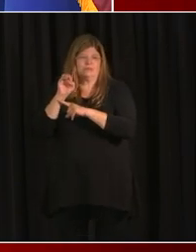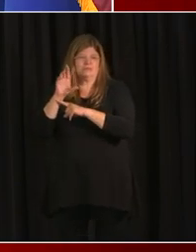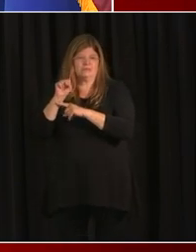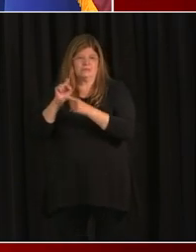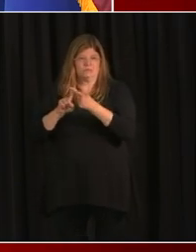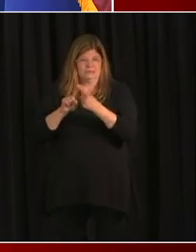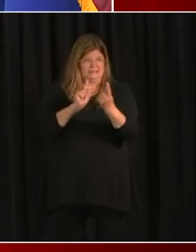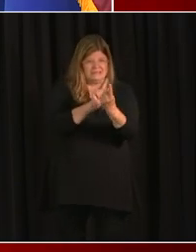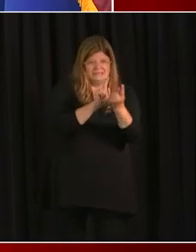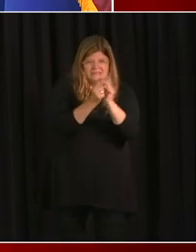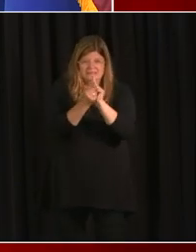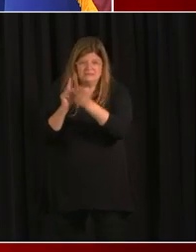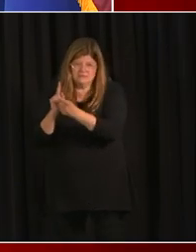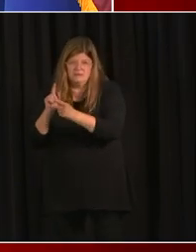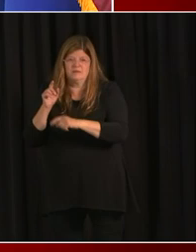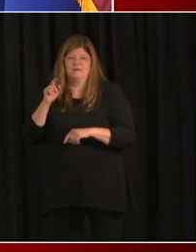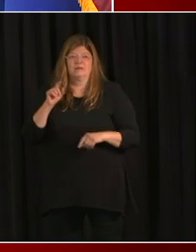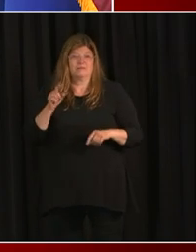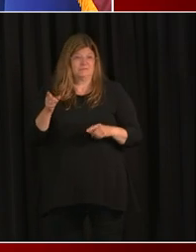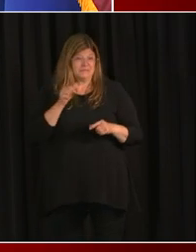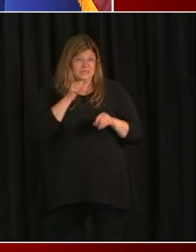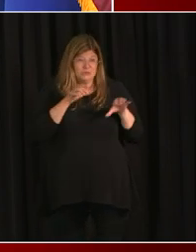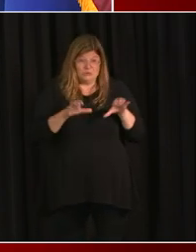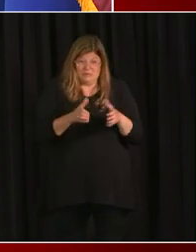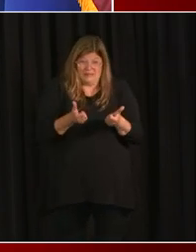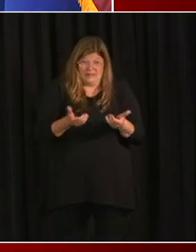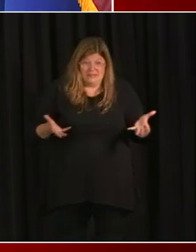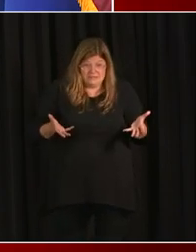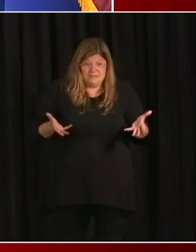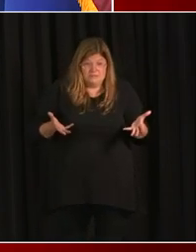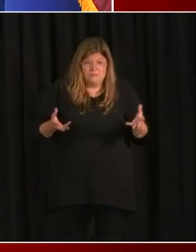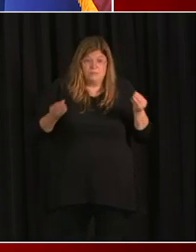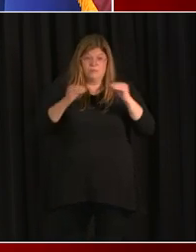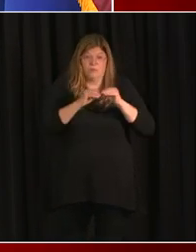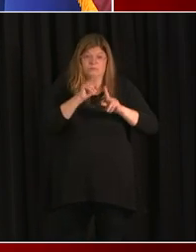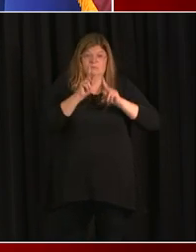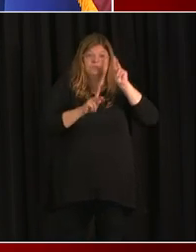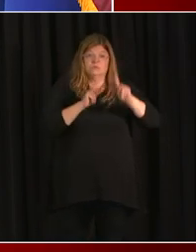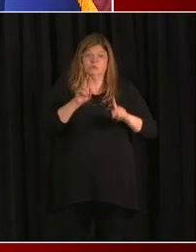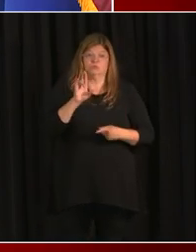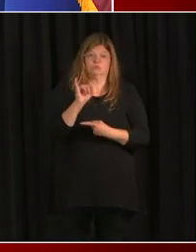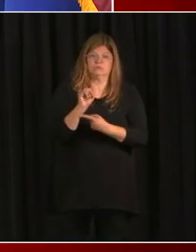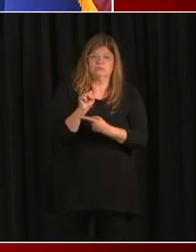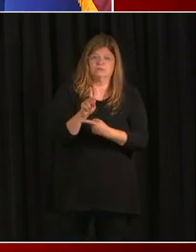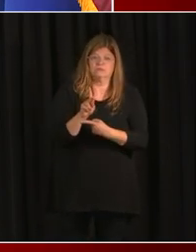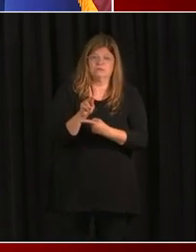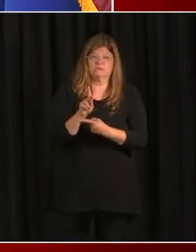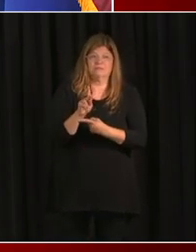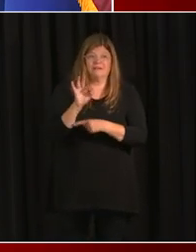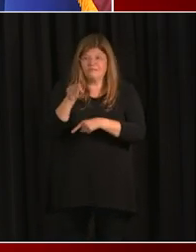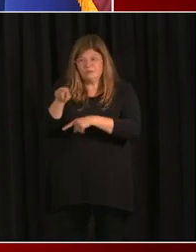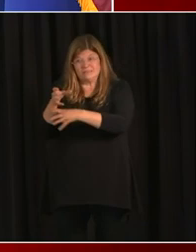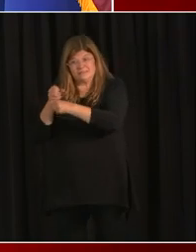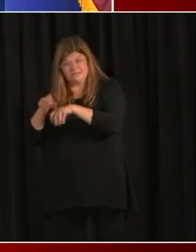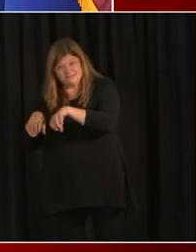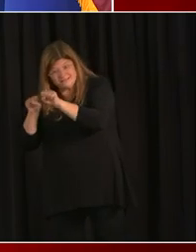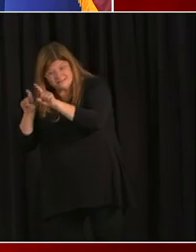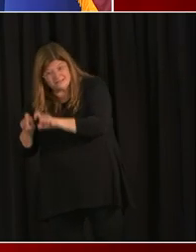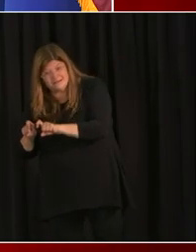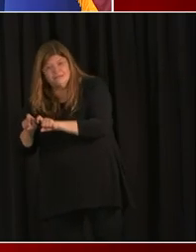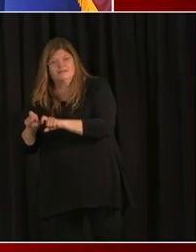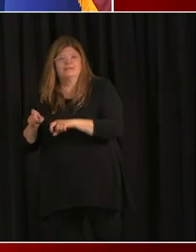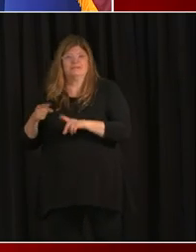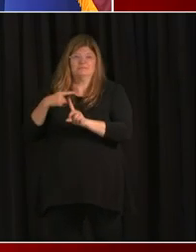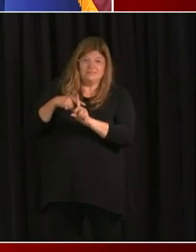contact with by not doing any activities that would put more people at risk if you went to get a test. I might